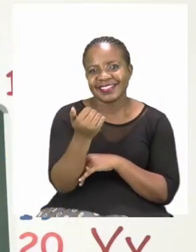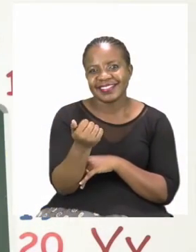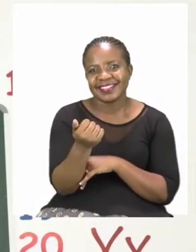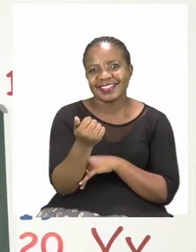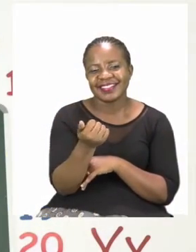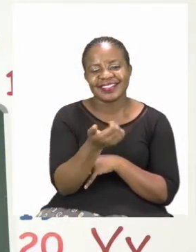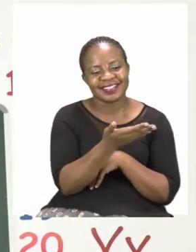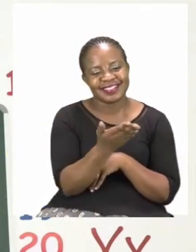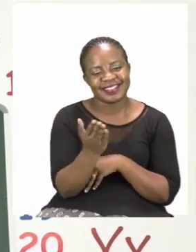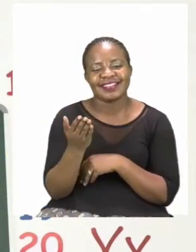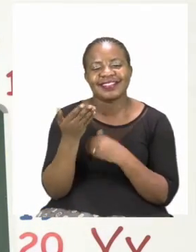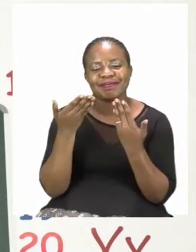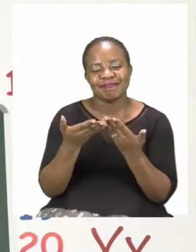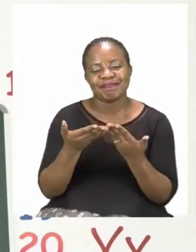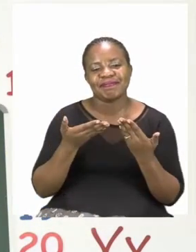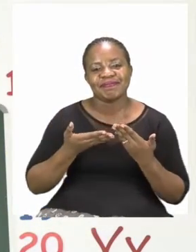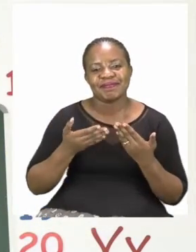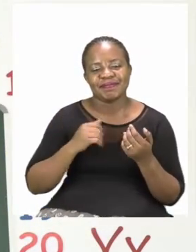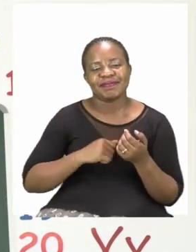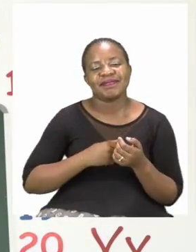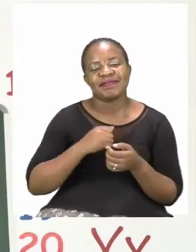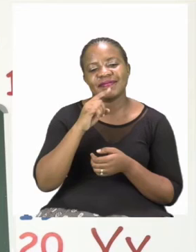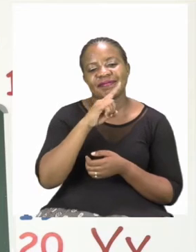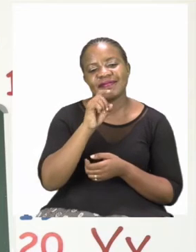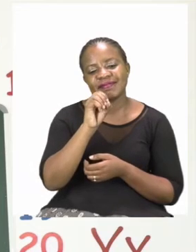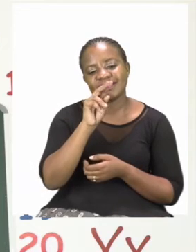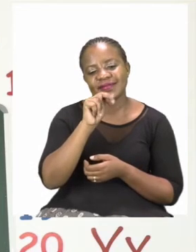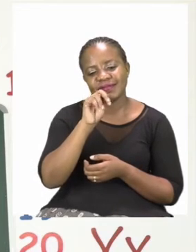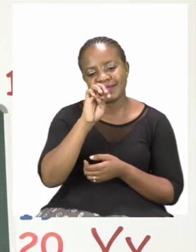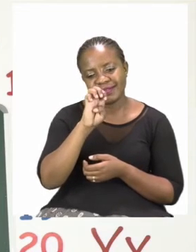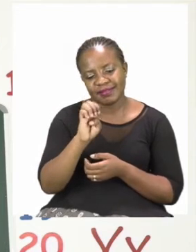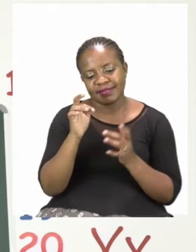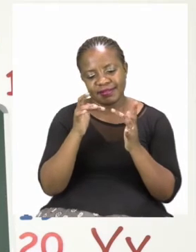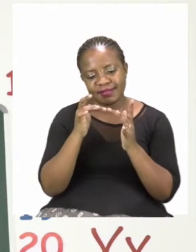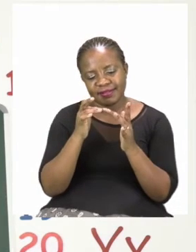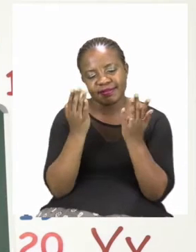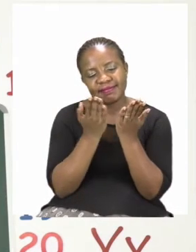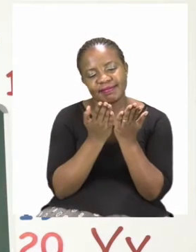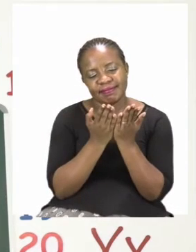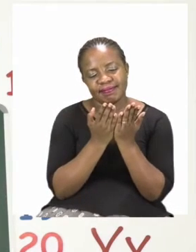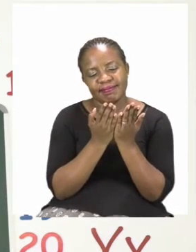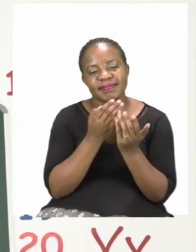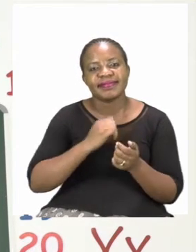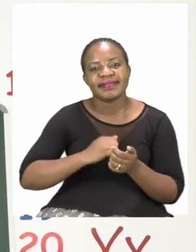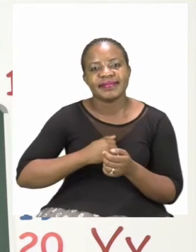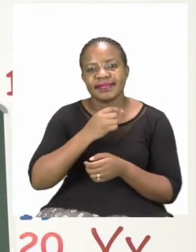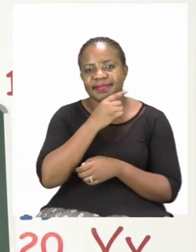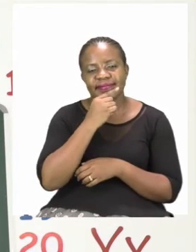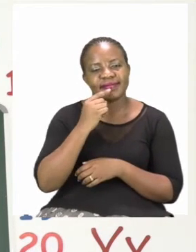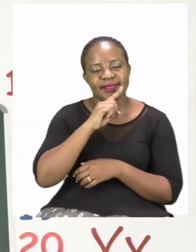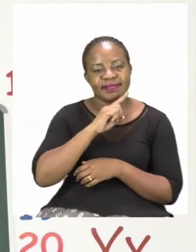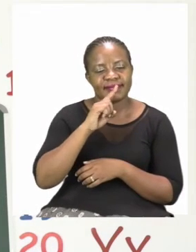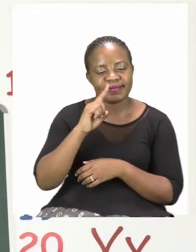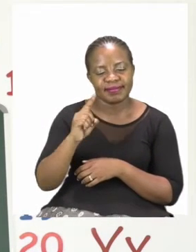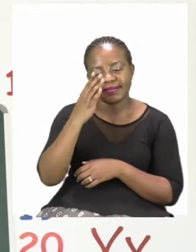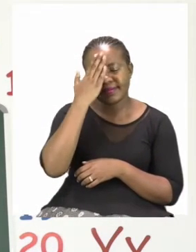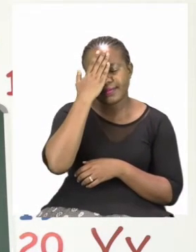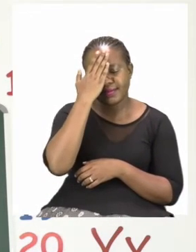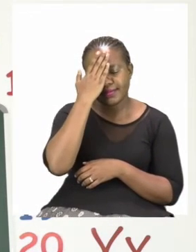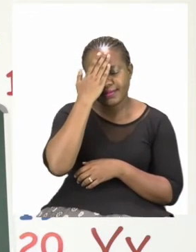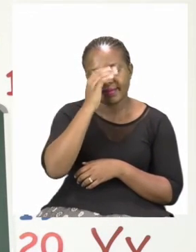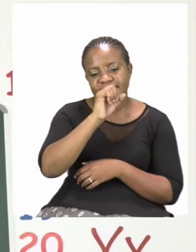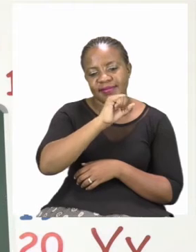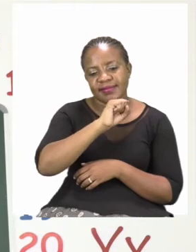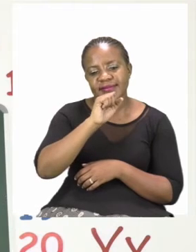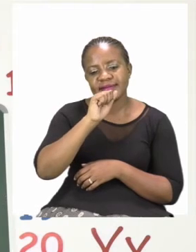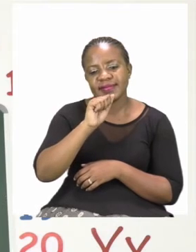Hello everyone and welcome to My Zone Online School. My name is Teacher Mutsa and thank you